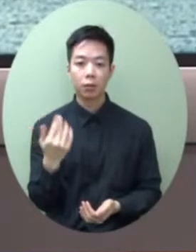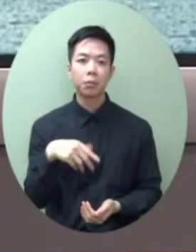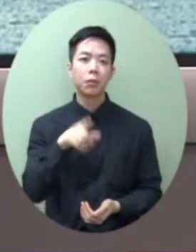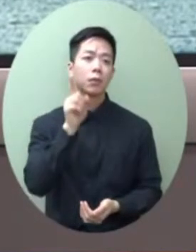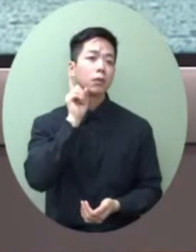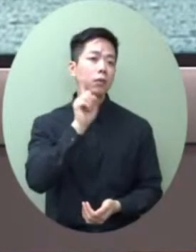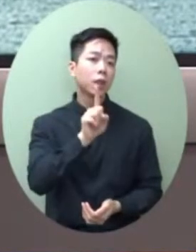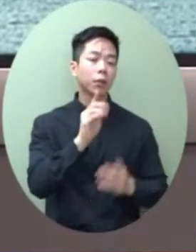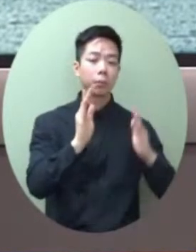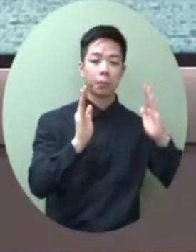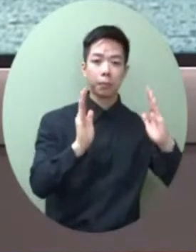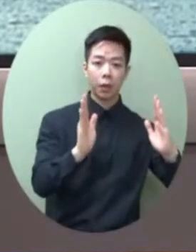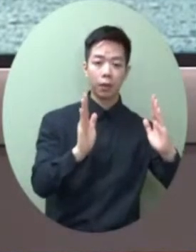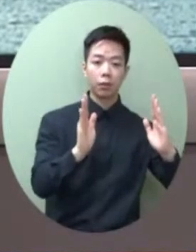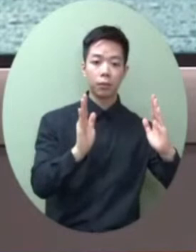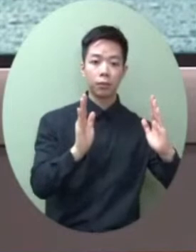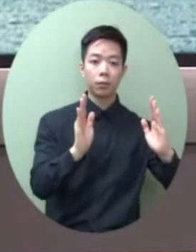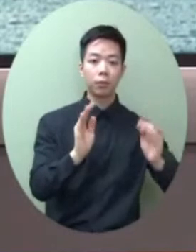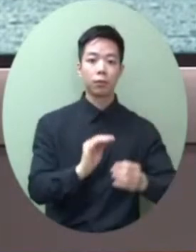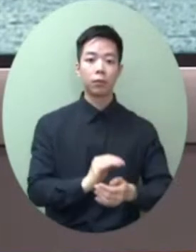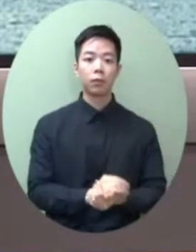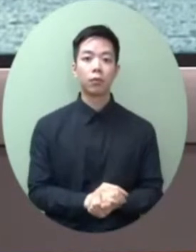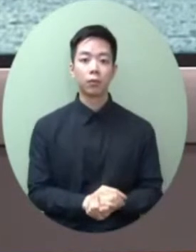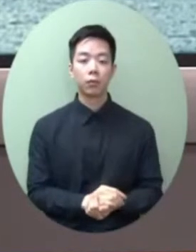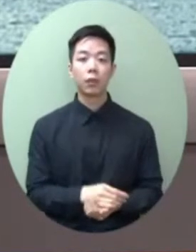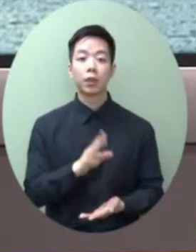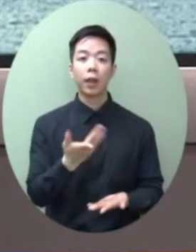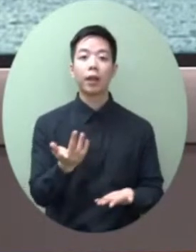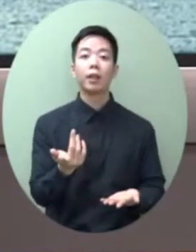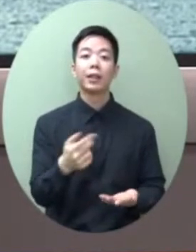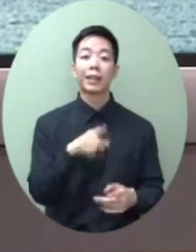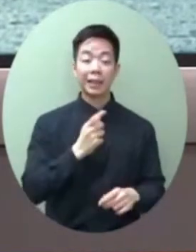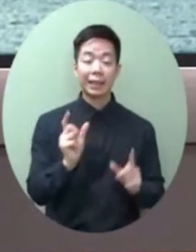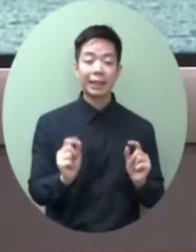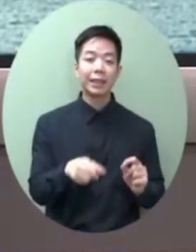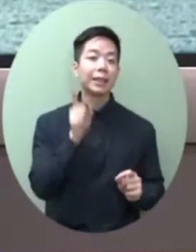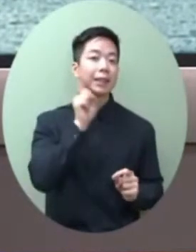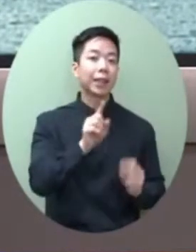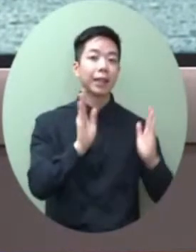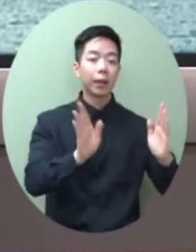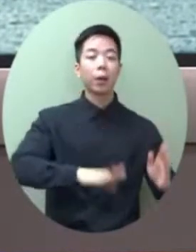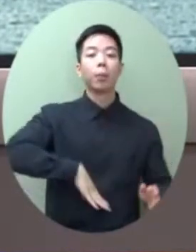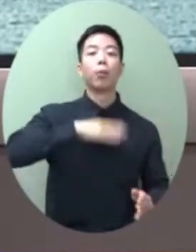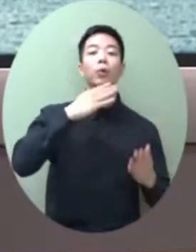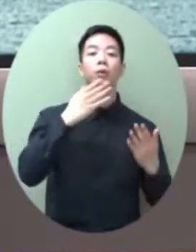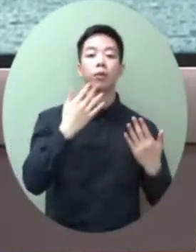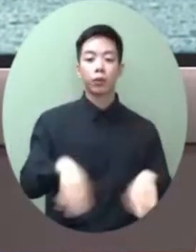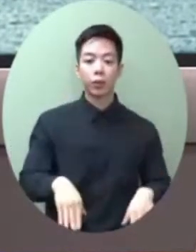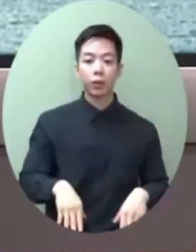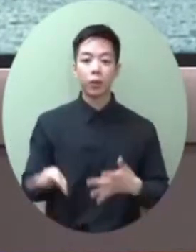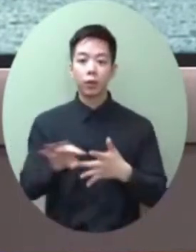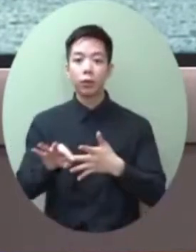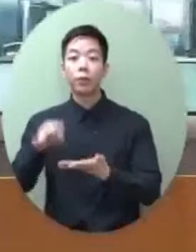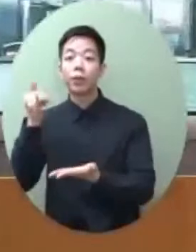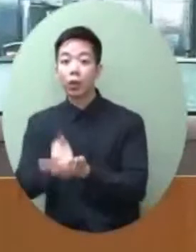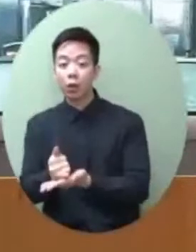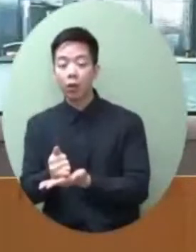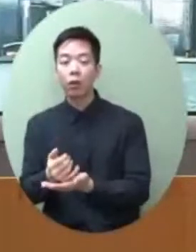the 7-day quarantine period, after that, the chances of infection would be lower.